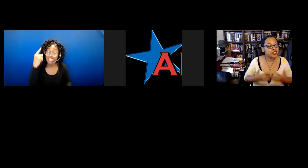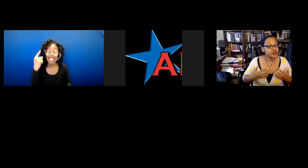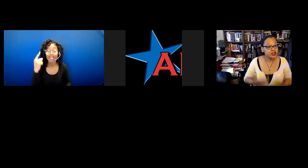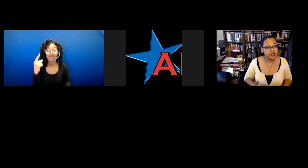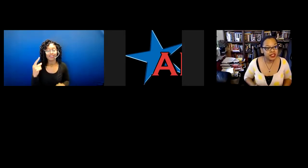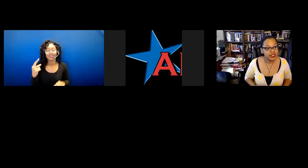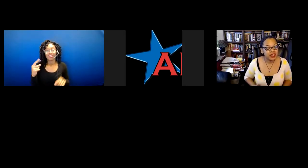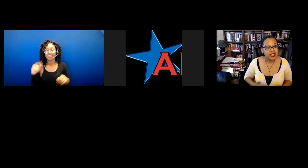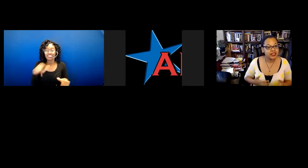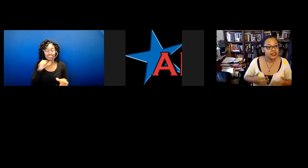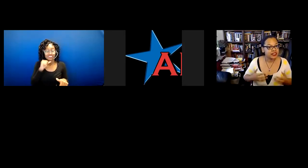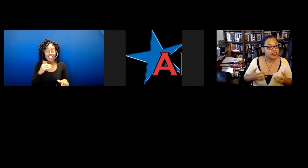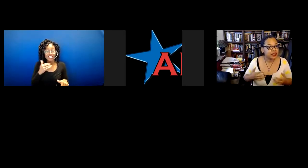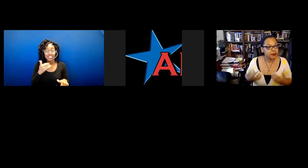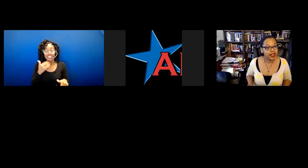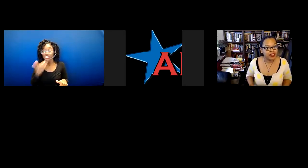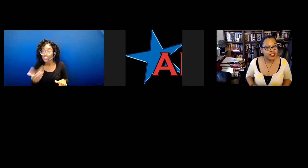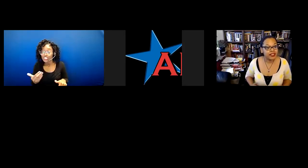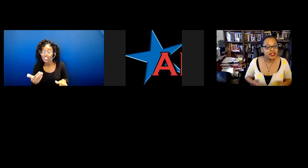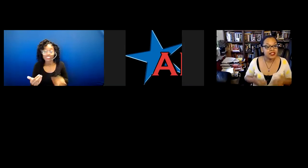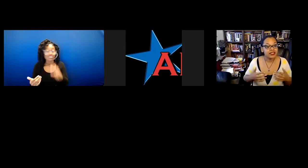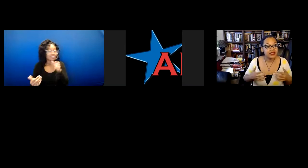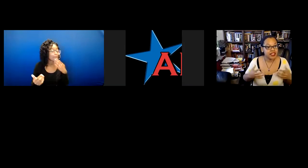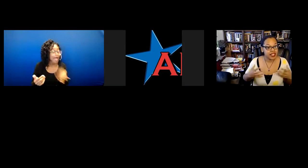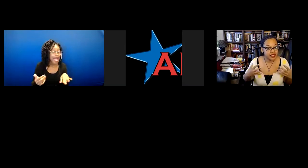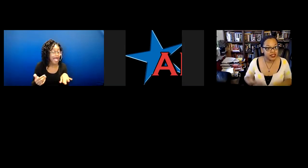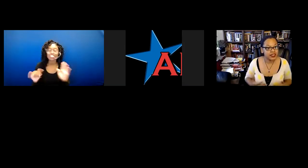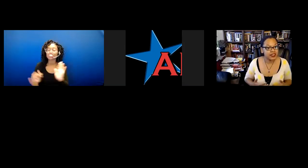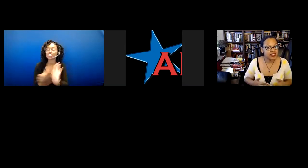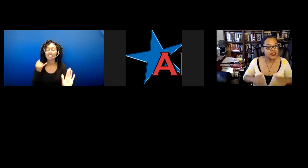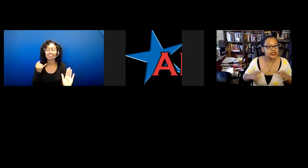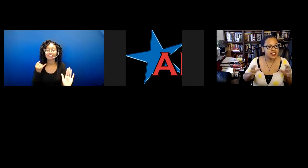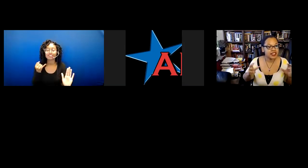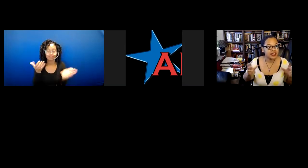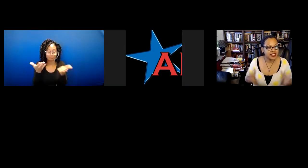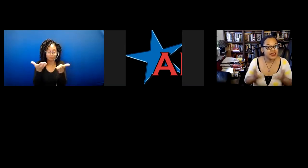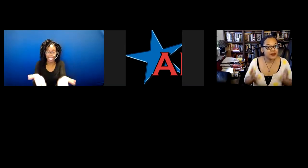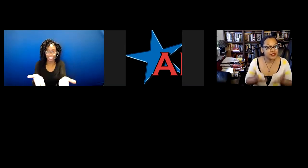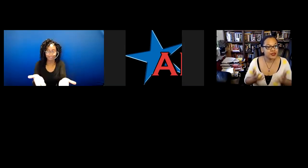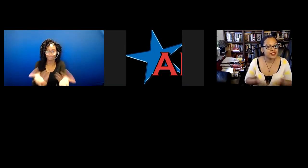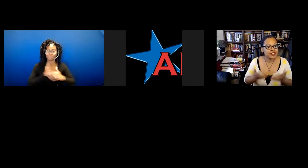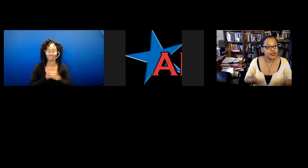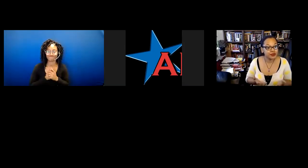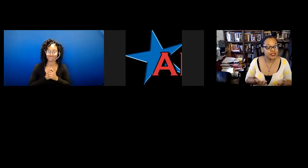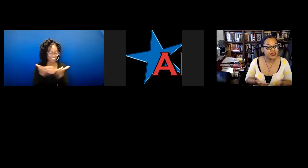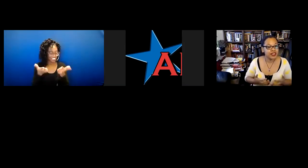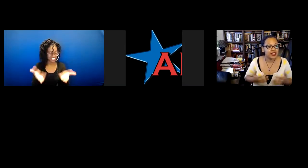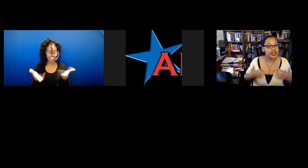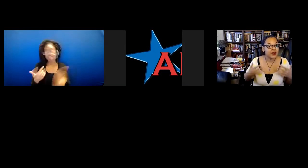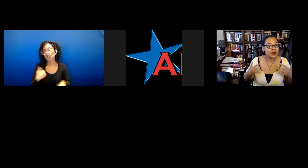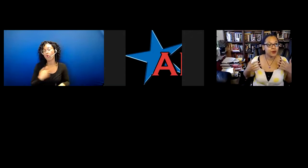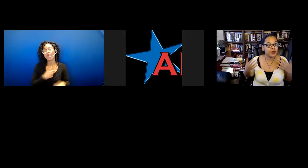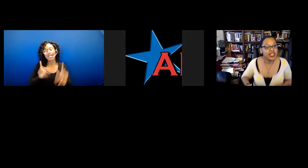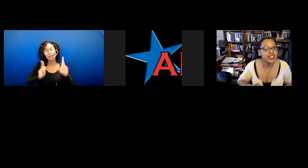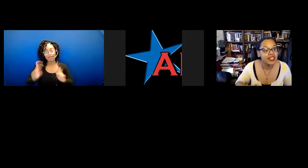not a good thing and this is not a bad thing. This is a thing. It is a thing that we do as humans.